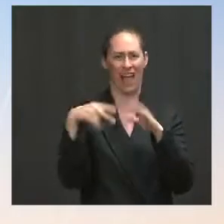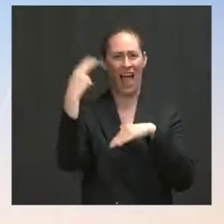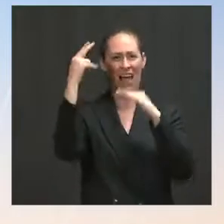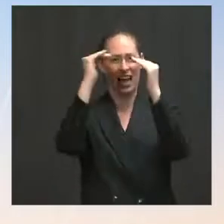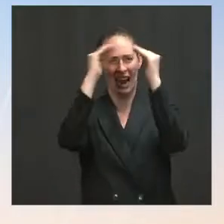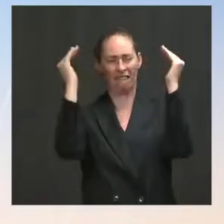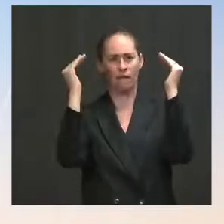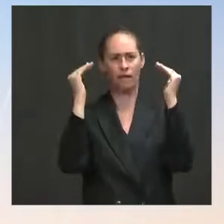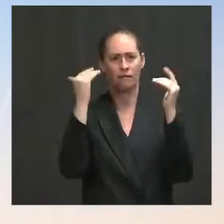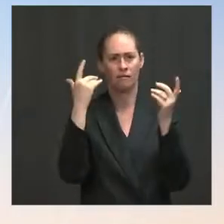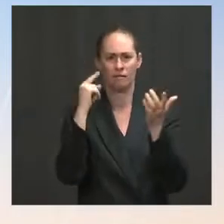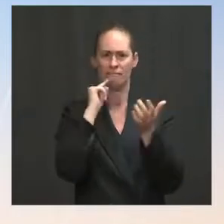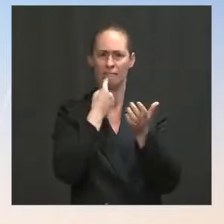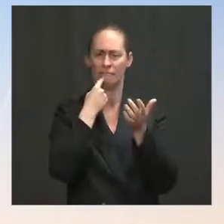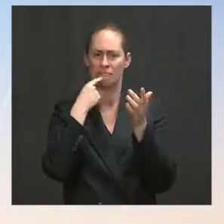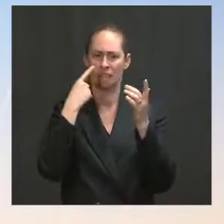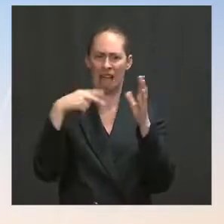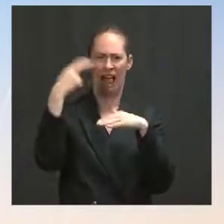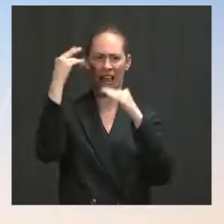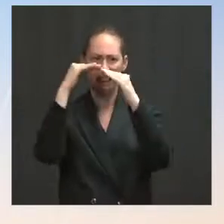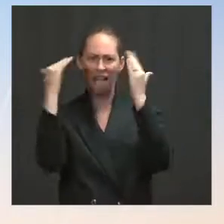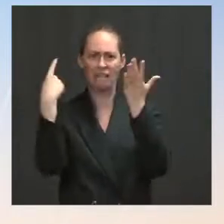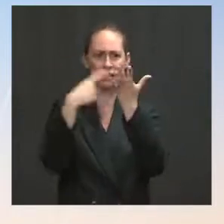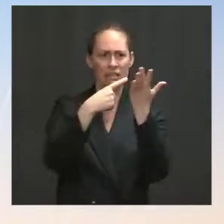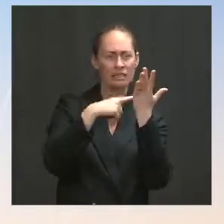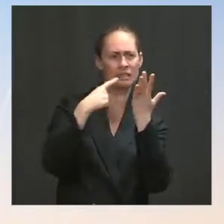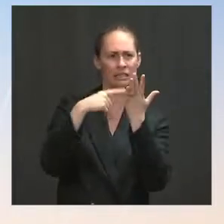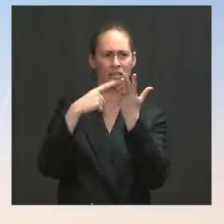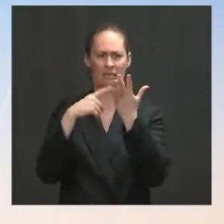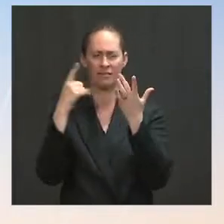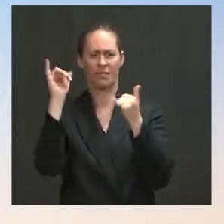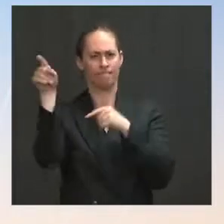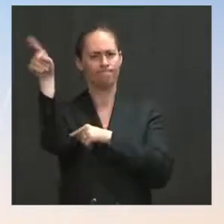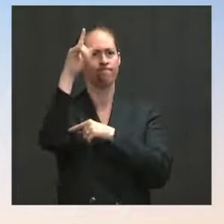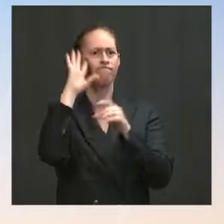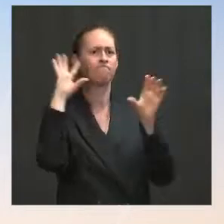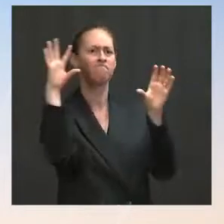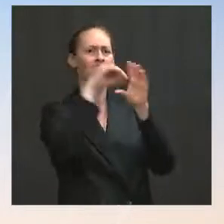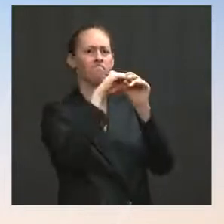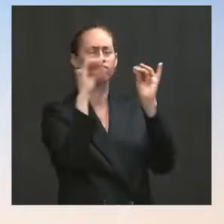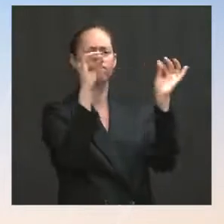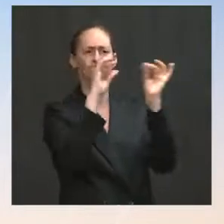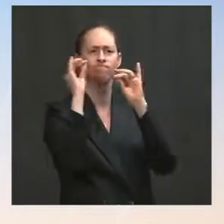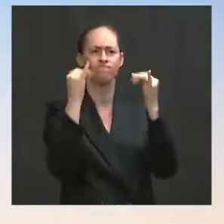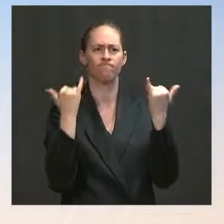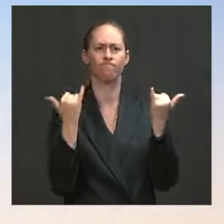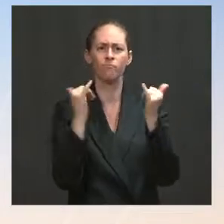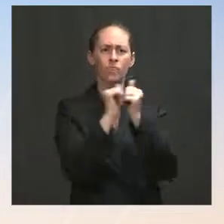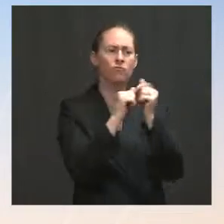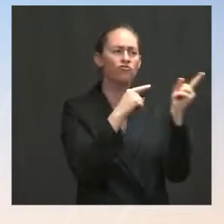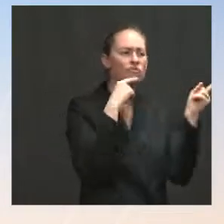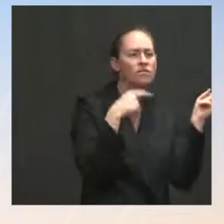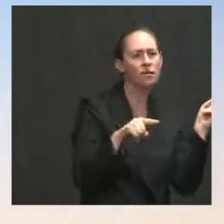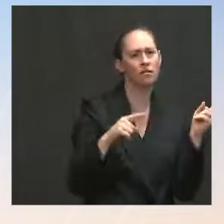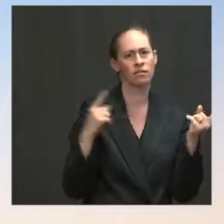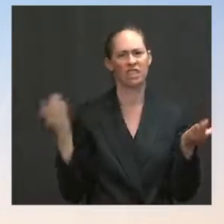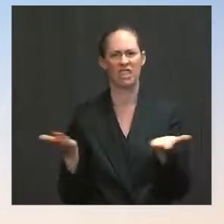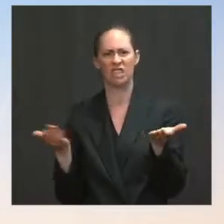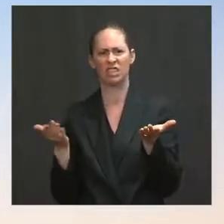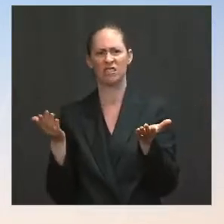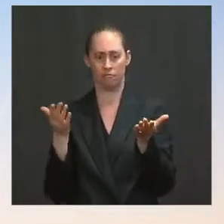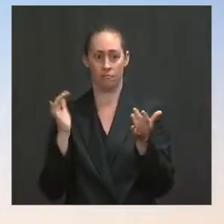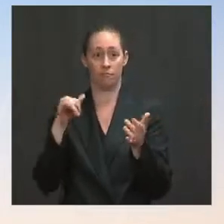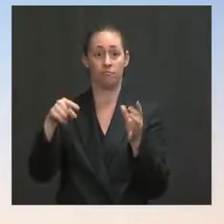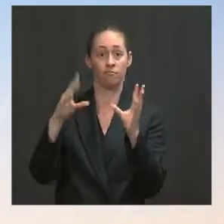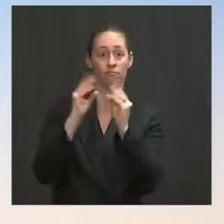and members of our national security team are the appropriate points of contact with their Russian counterparts. But these meetings have been ongoing, as have